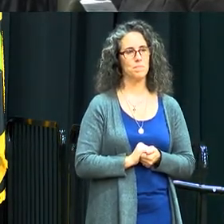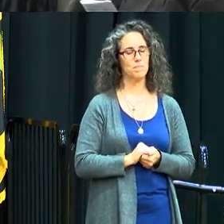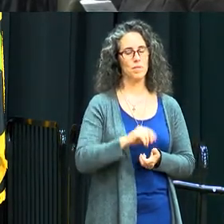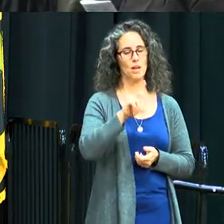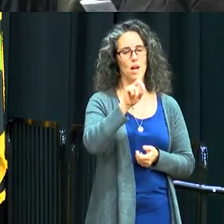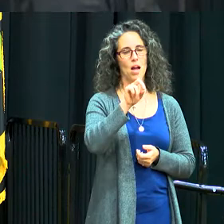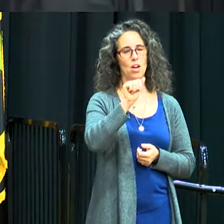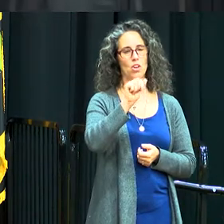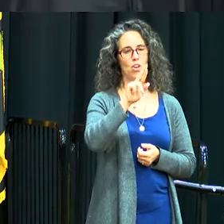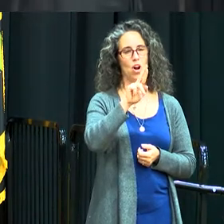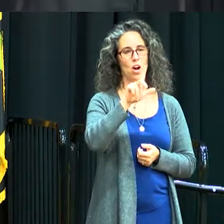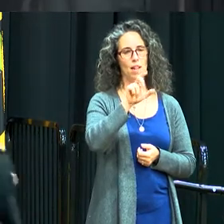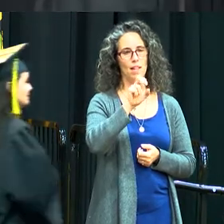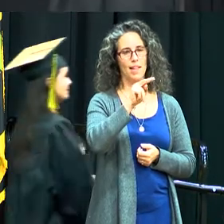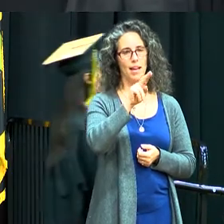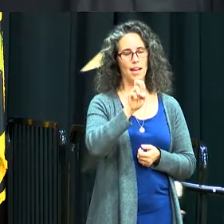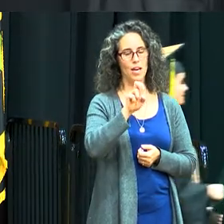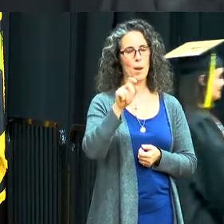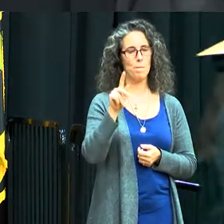Darlene Ann Poust.